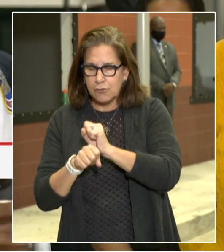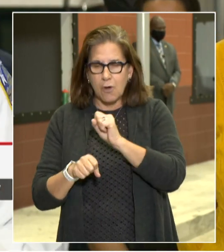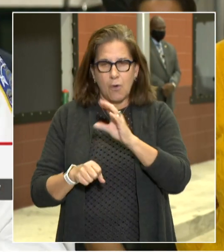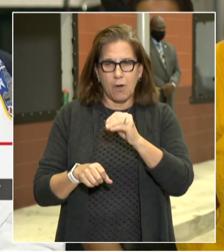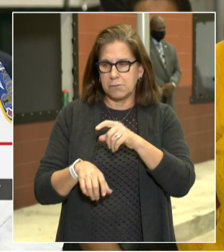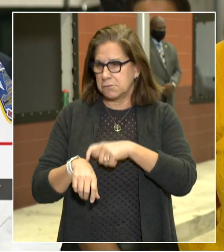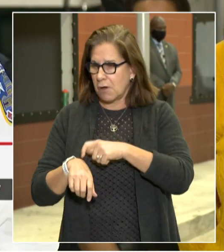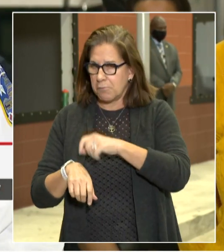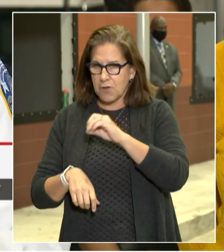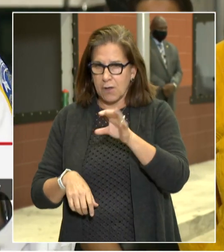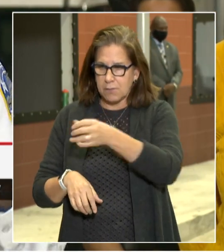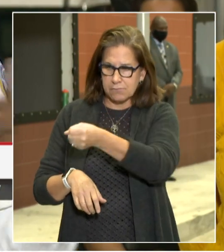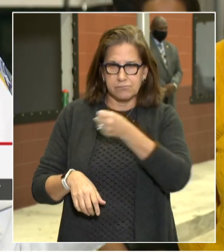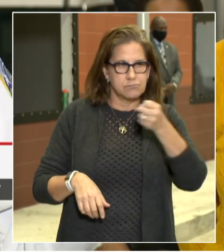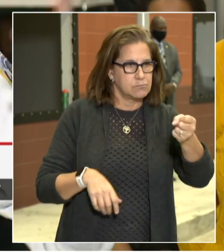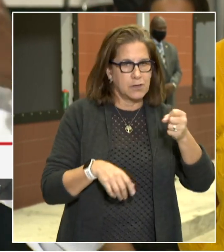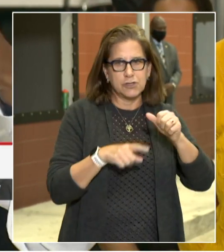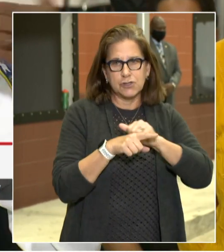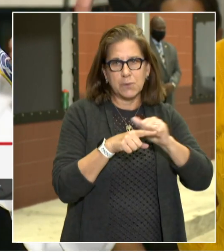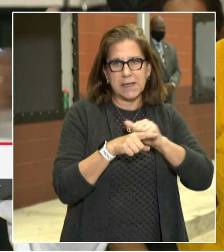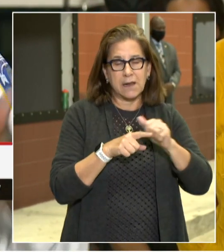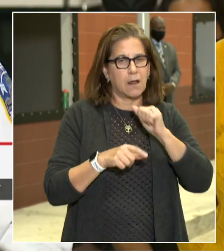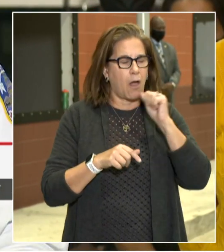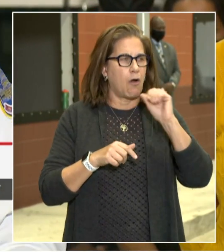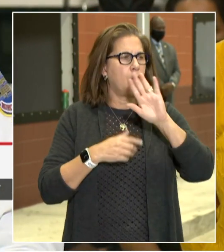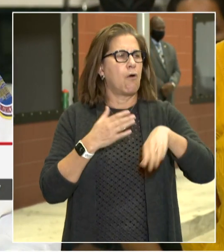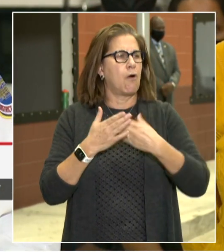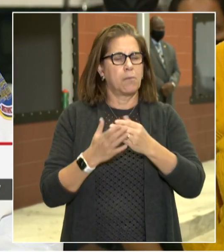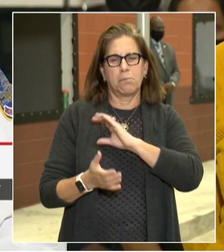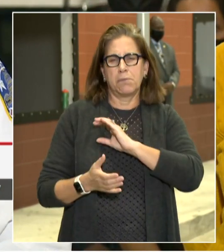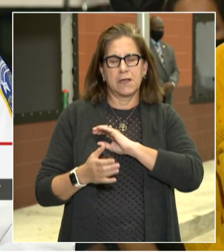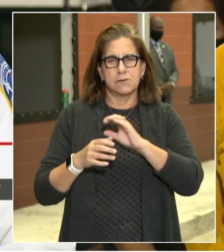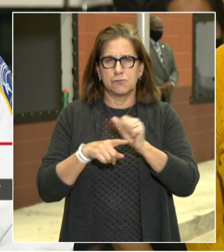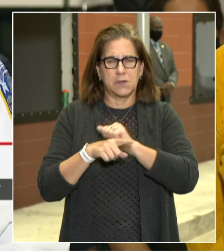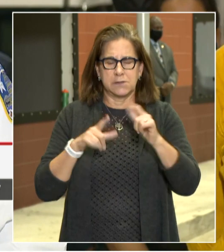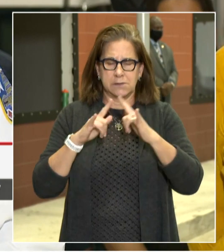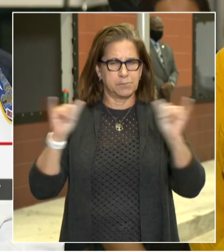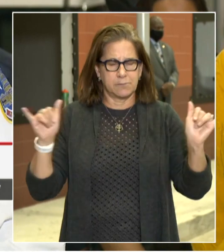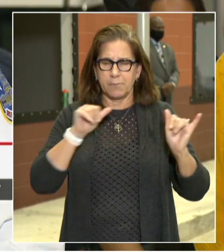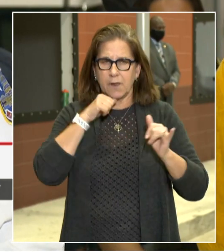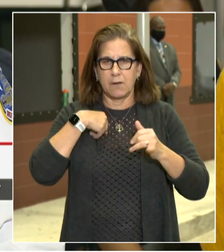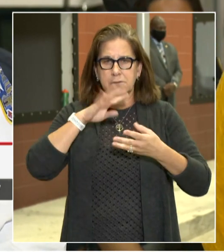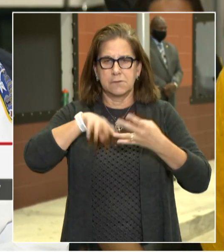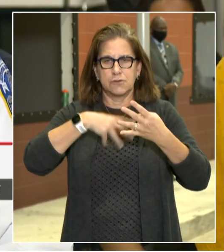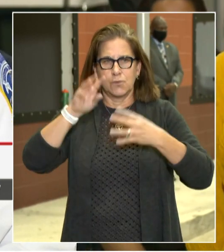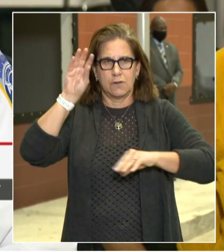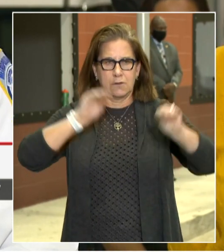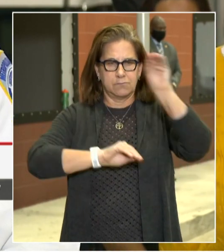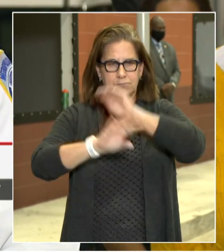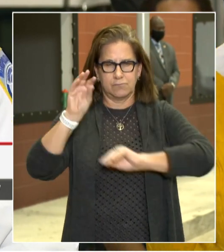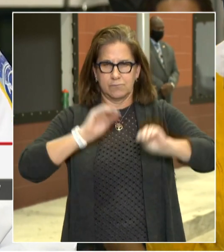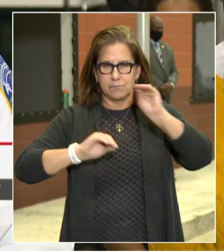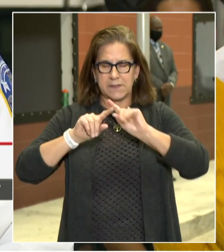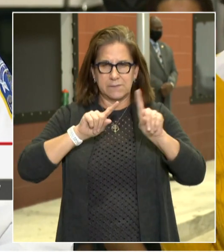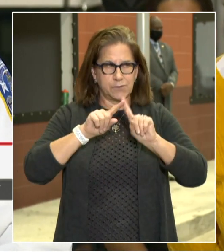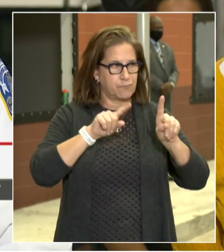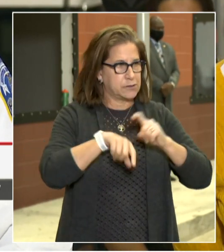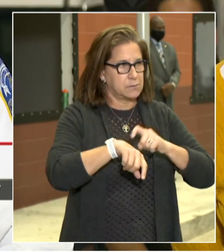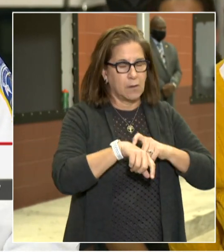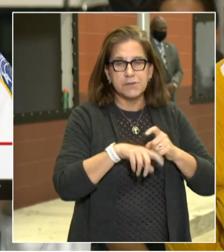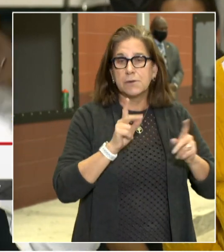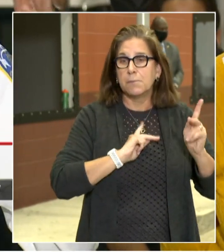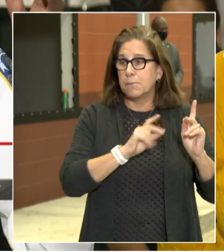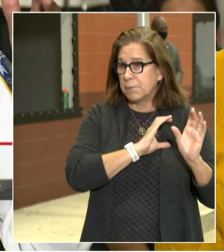and everything is over with. You know, we really kind of look out the long term. Like, for example, you know, we're already planning and looking ahead to what